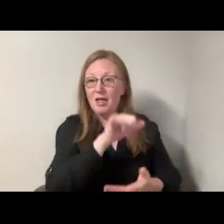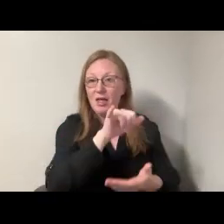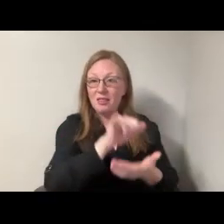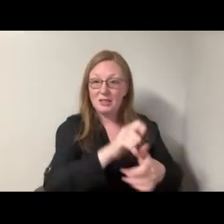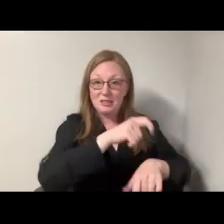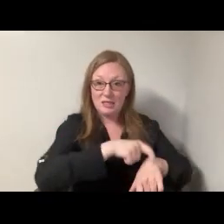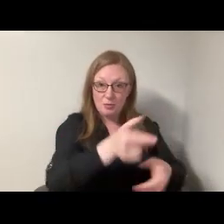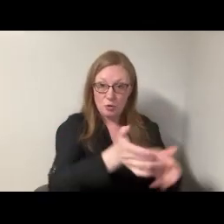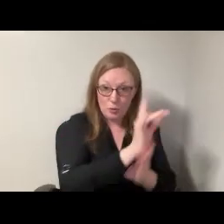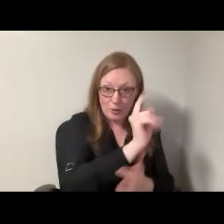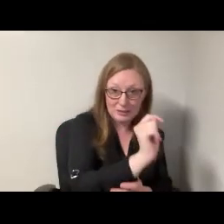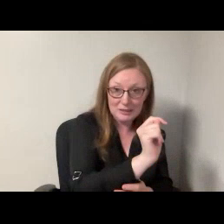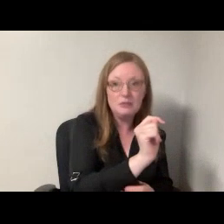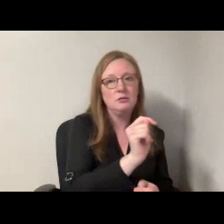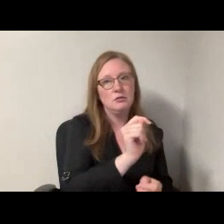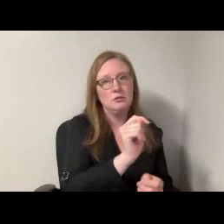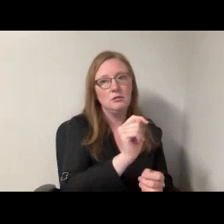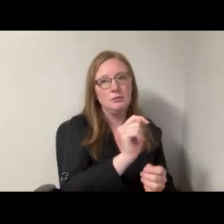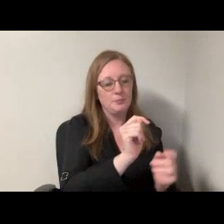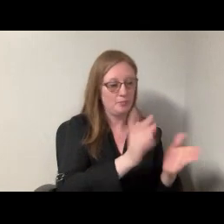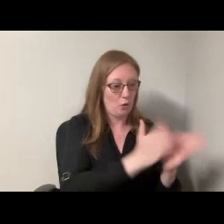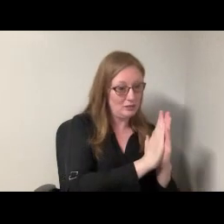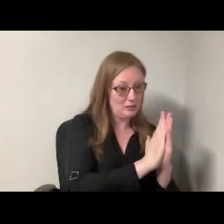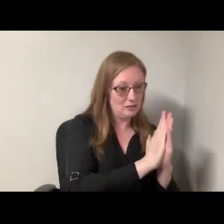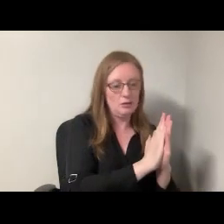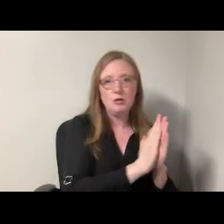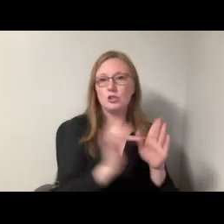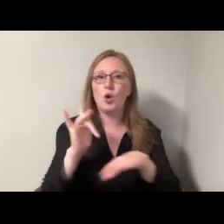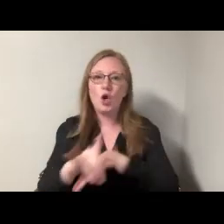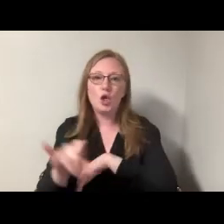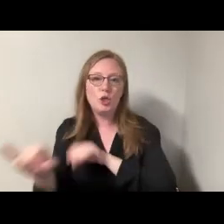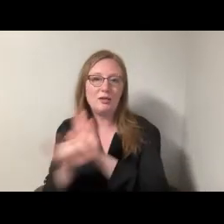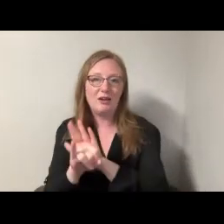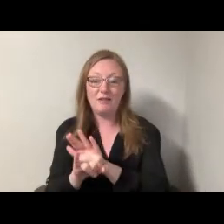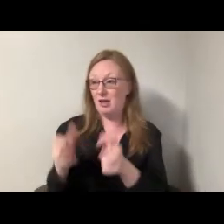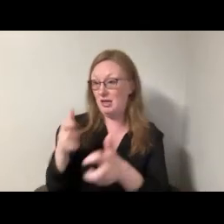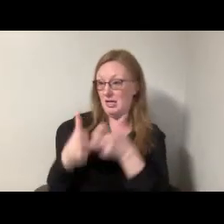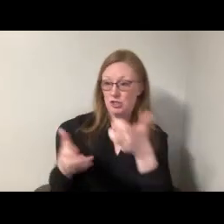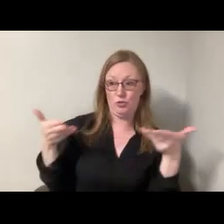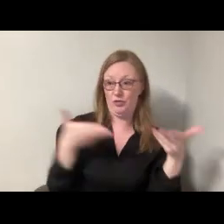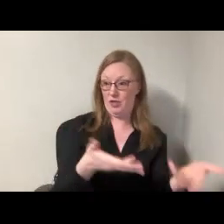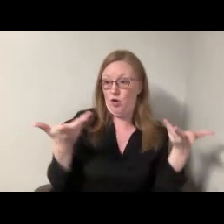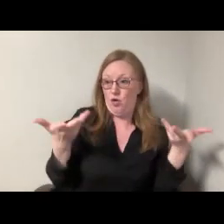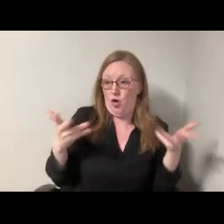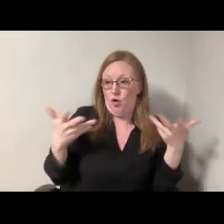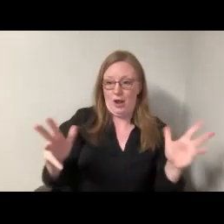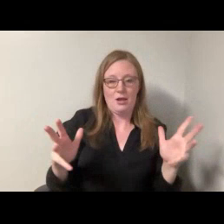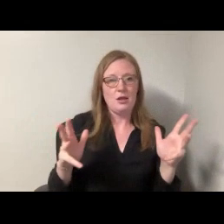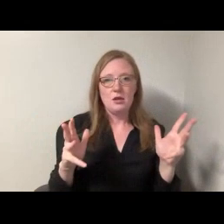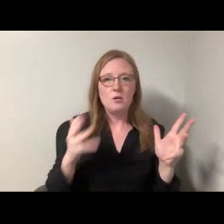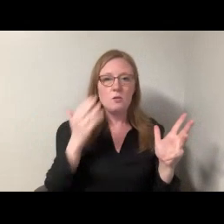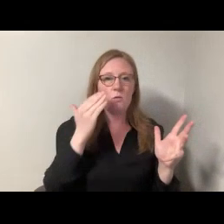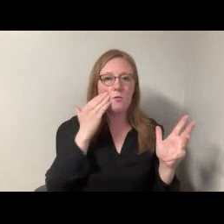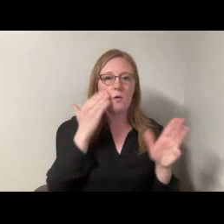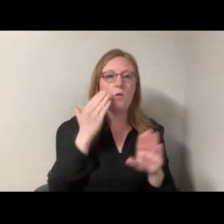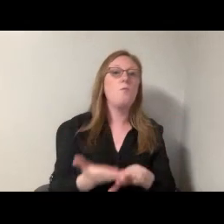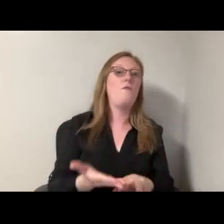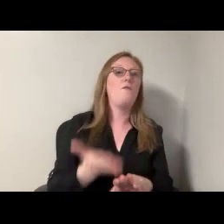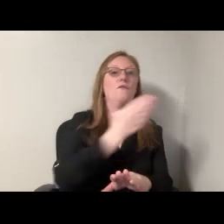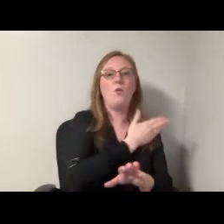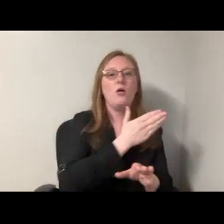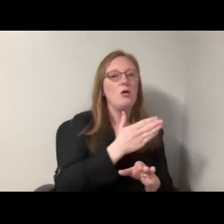request it. So the earlier you identify that you've got an issue and that things are, that